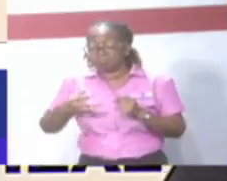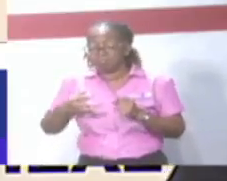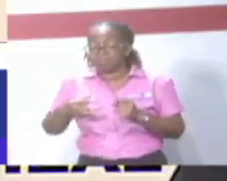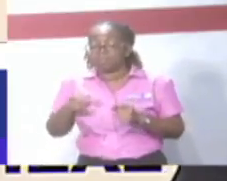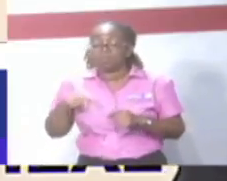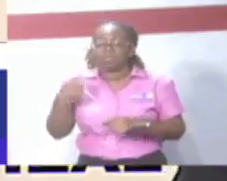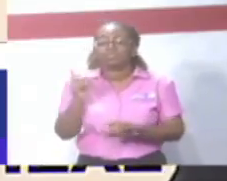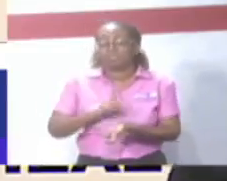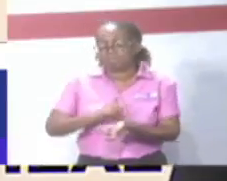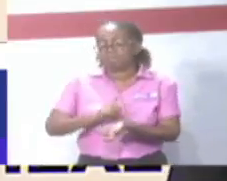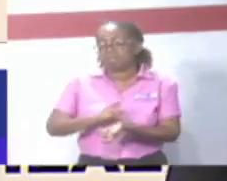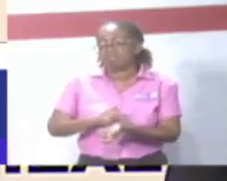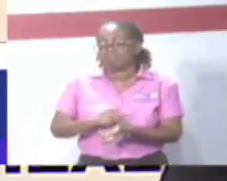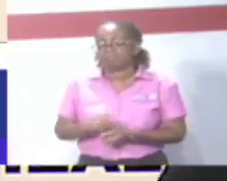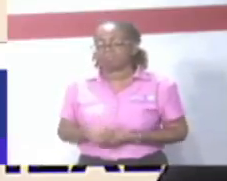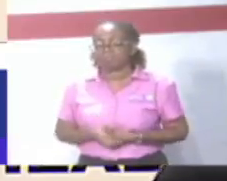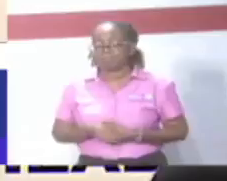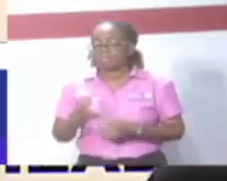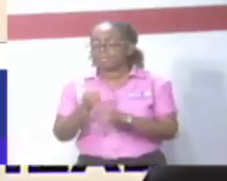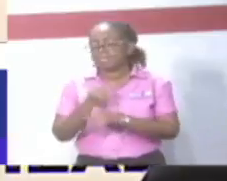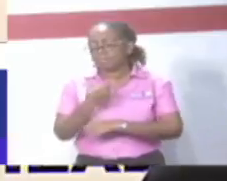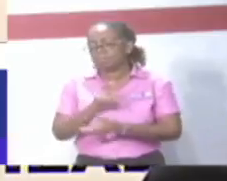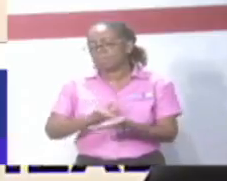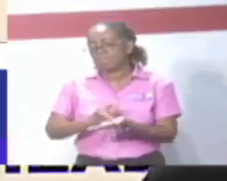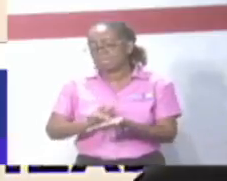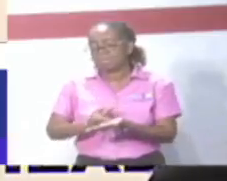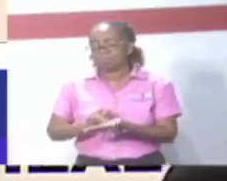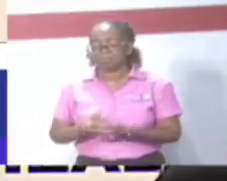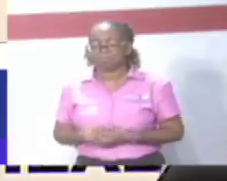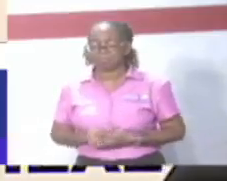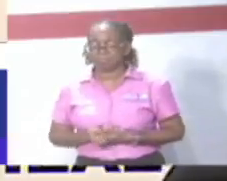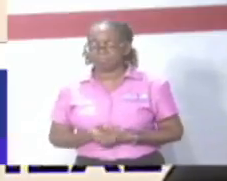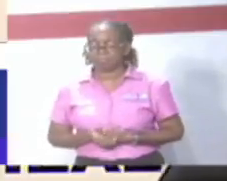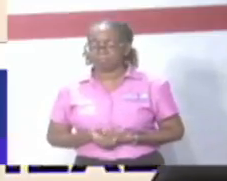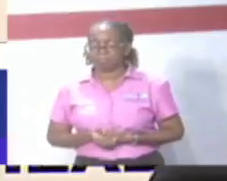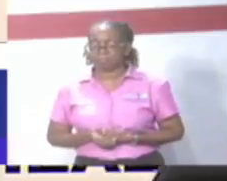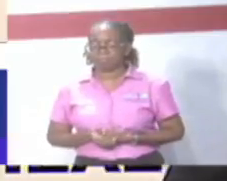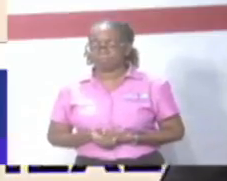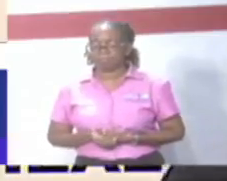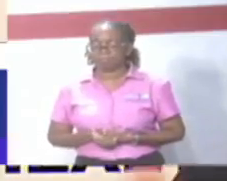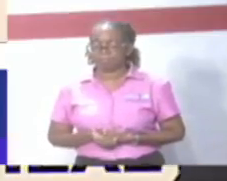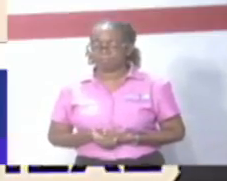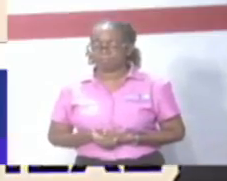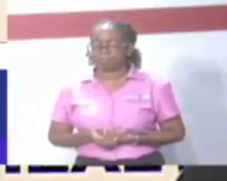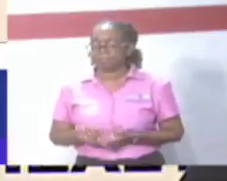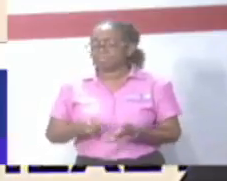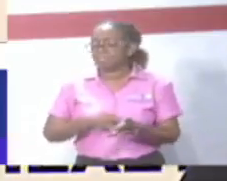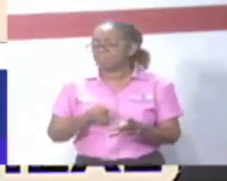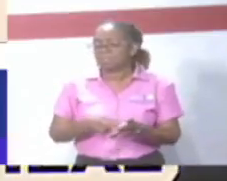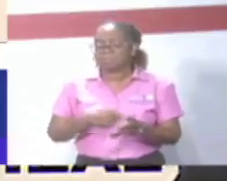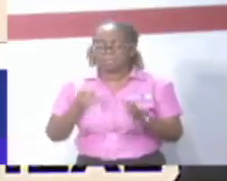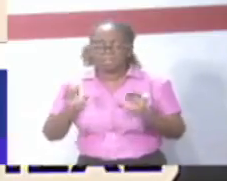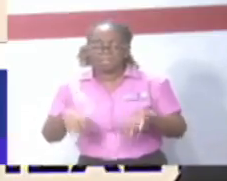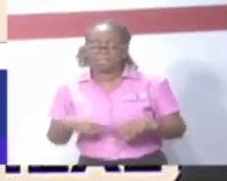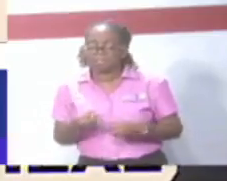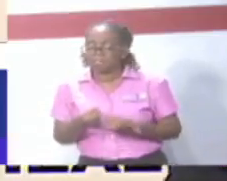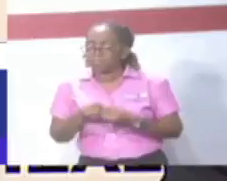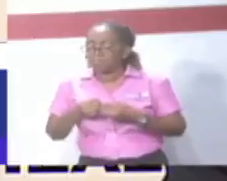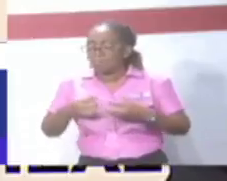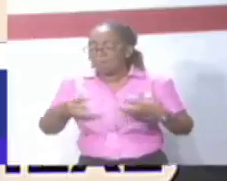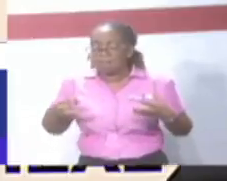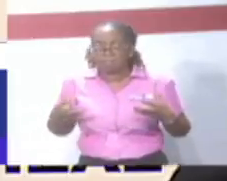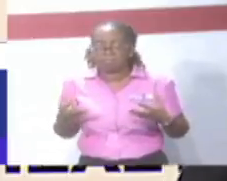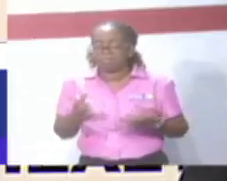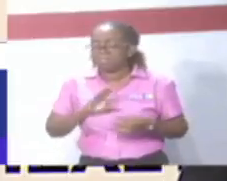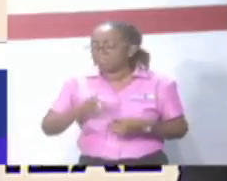right medication. But sometimes the testicles area, that whole sac, could swell for many other reasons. Water filling up. A hernia